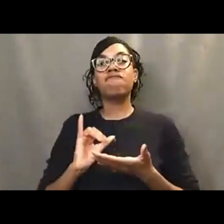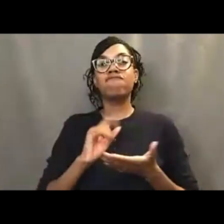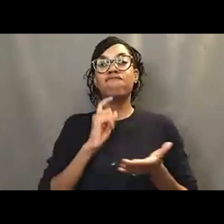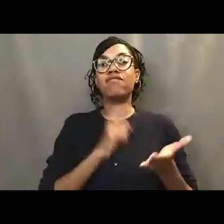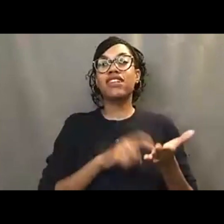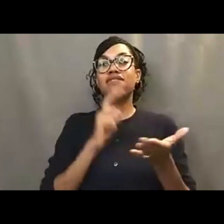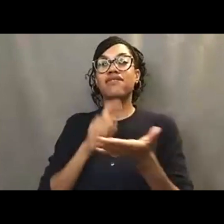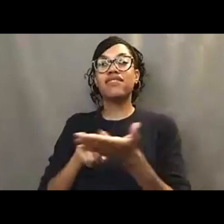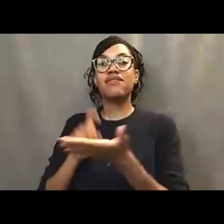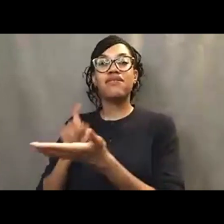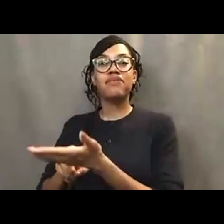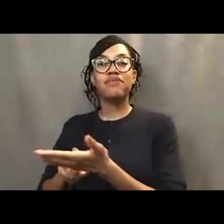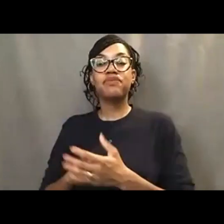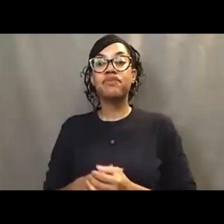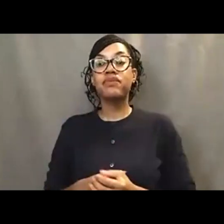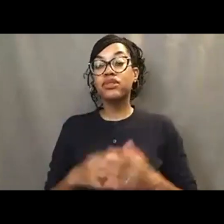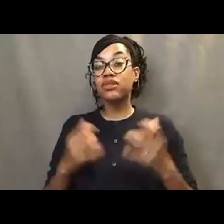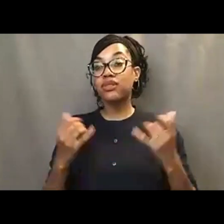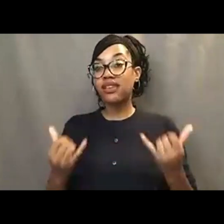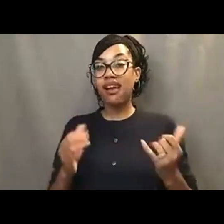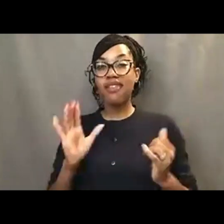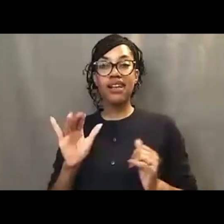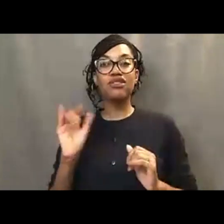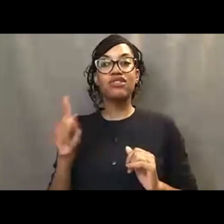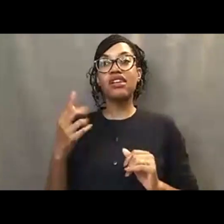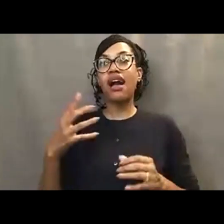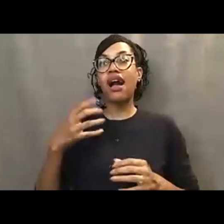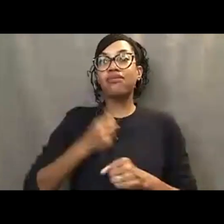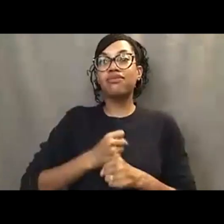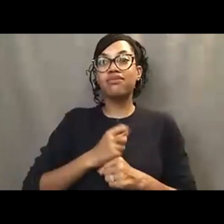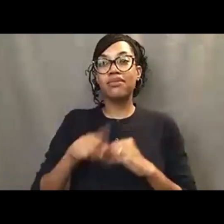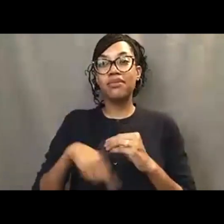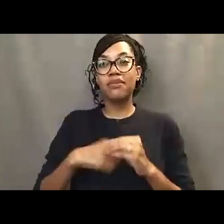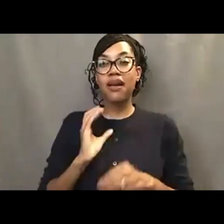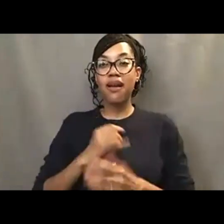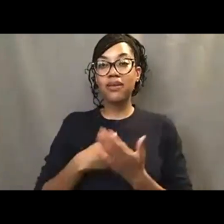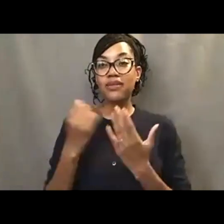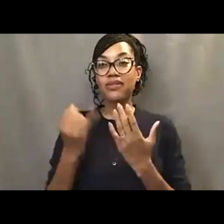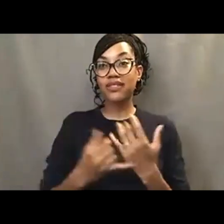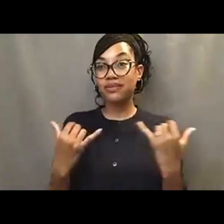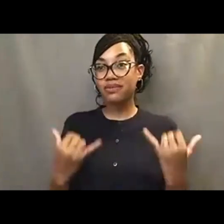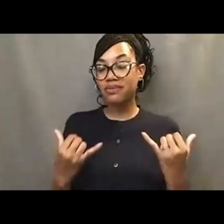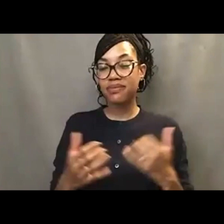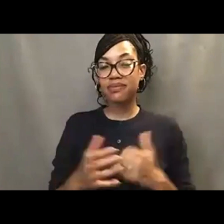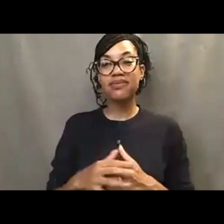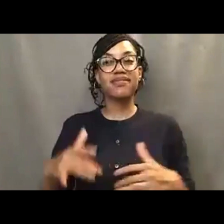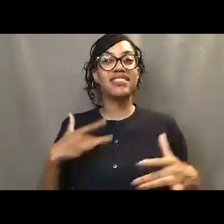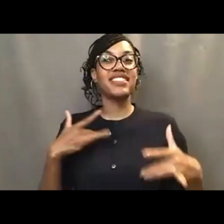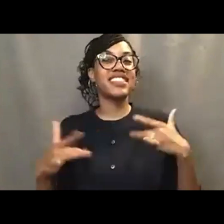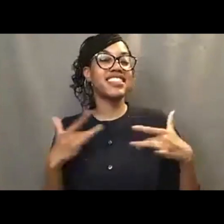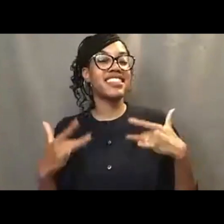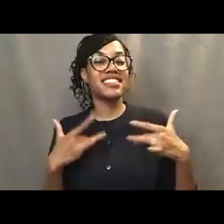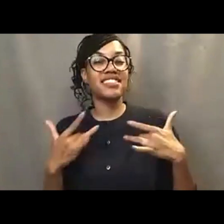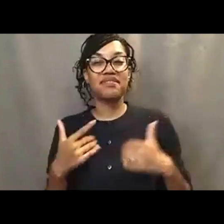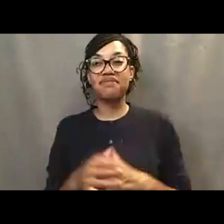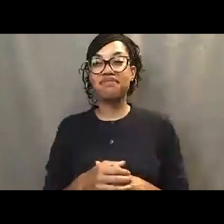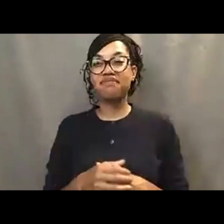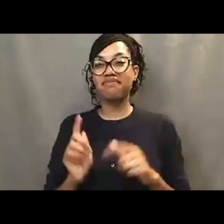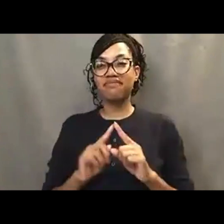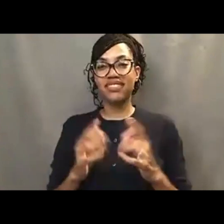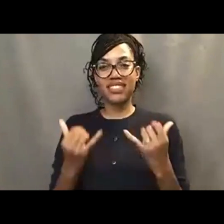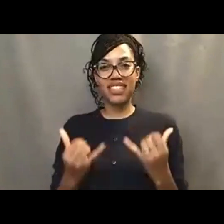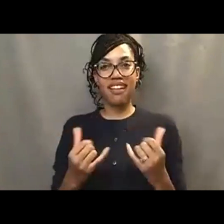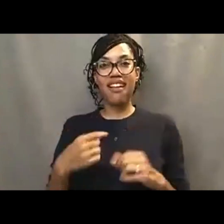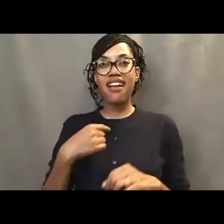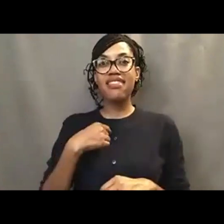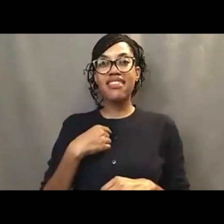snapshot of what it is we're working on right now. We're super excited, but I'm gonna, I think, start